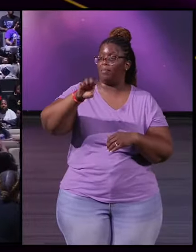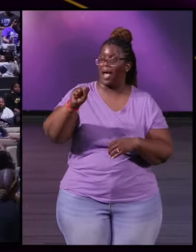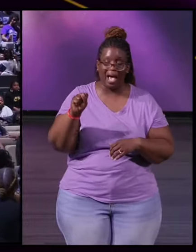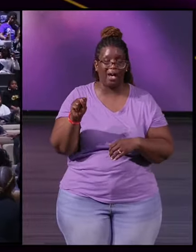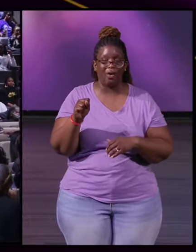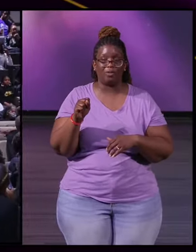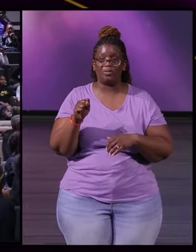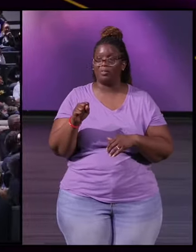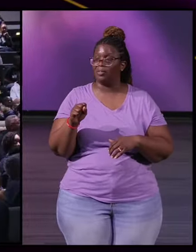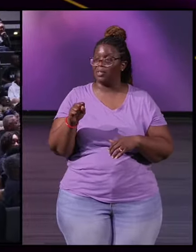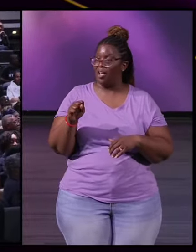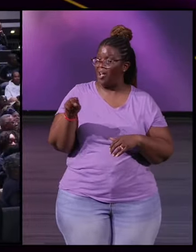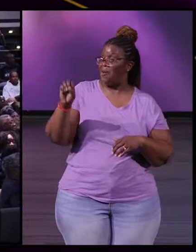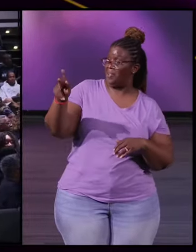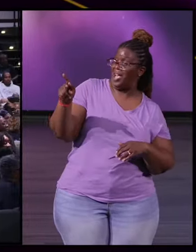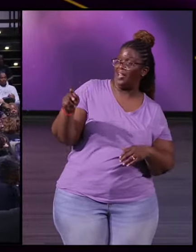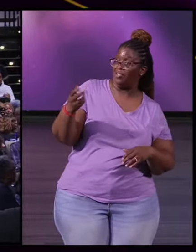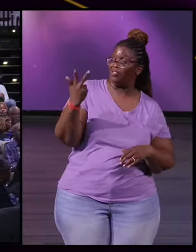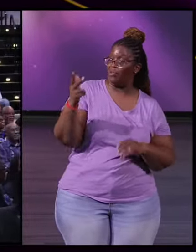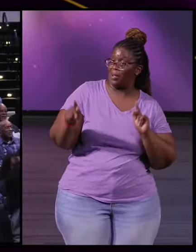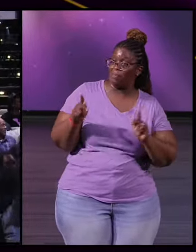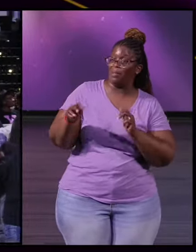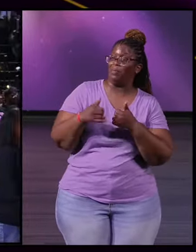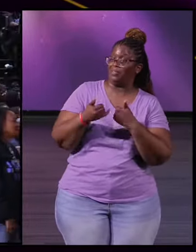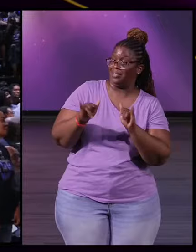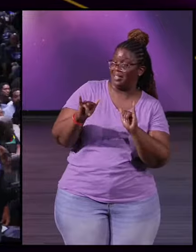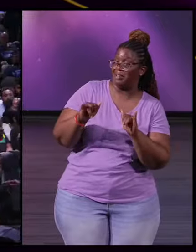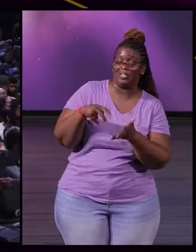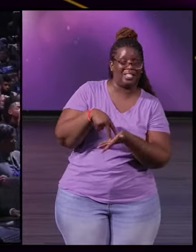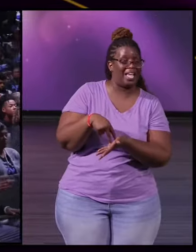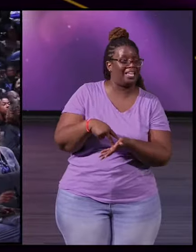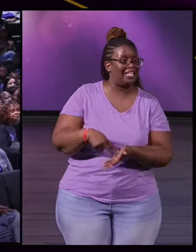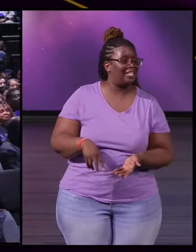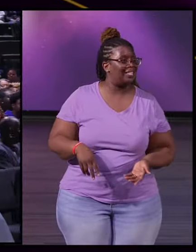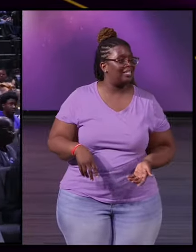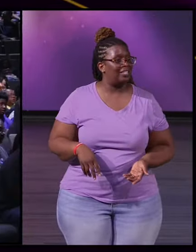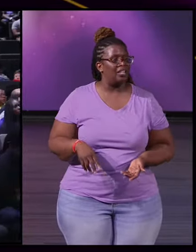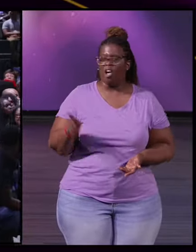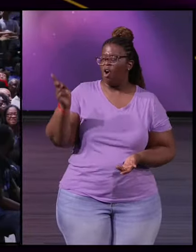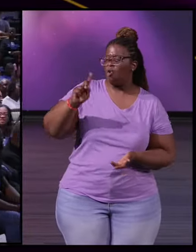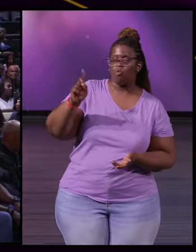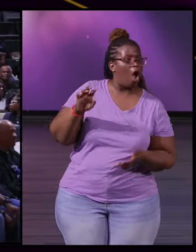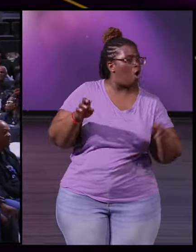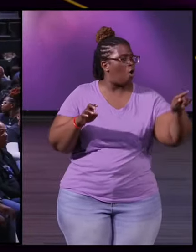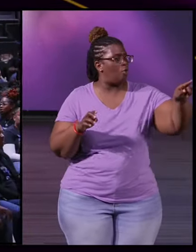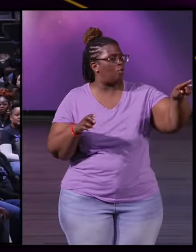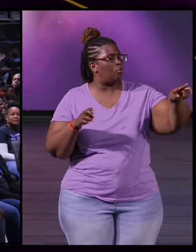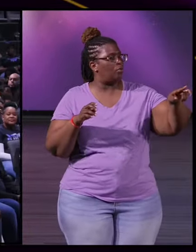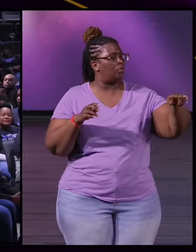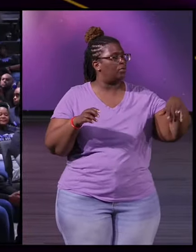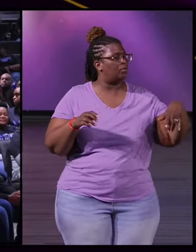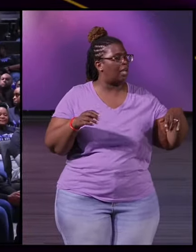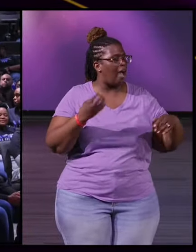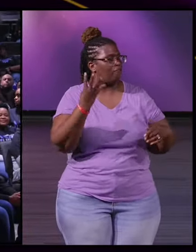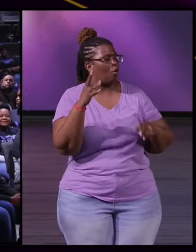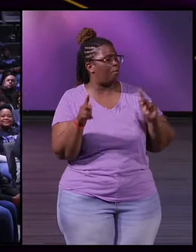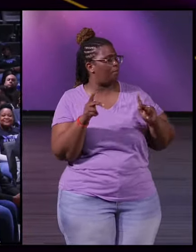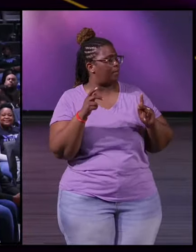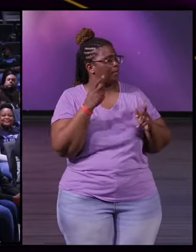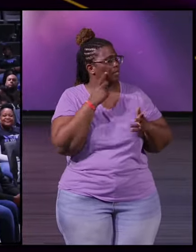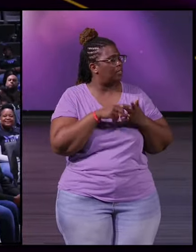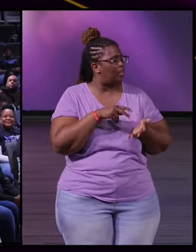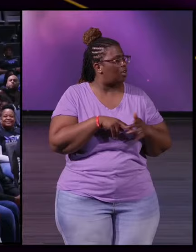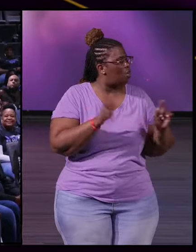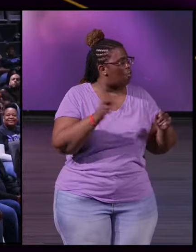more than 100, oh, okay, we got three still standing. All right, where'd y'all travel from? Oh, whoa, four still standing. All right,